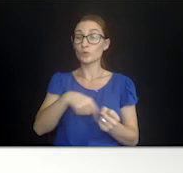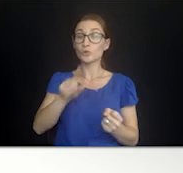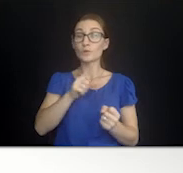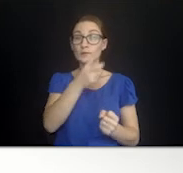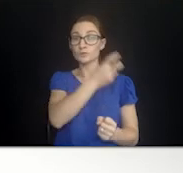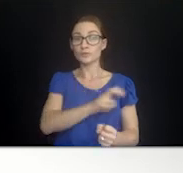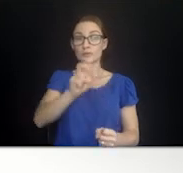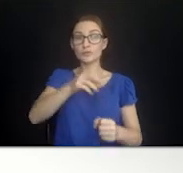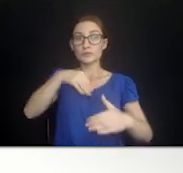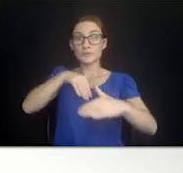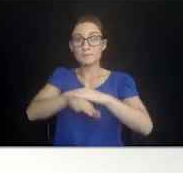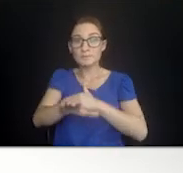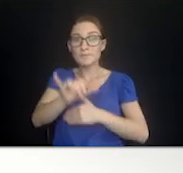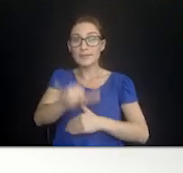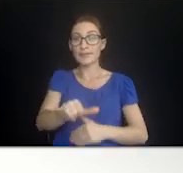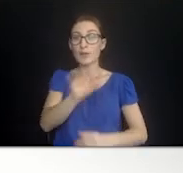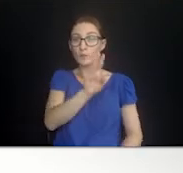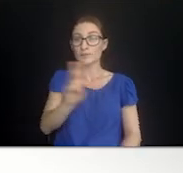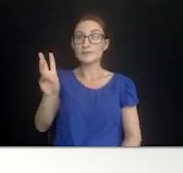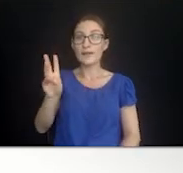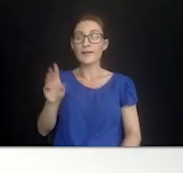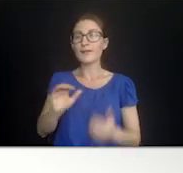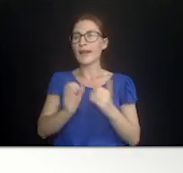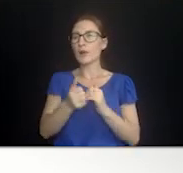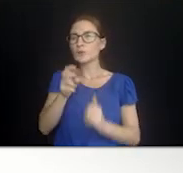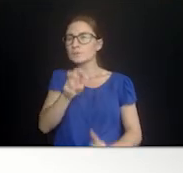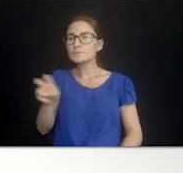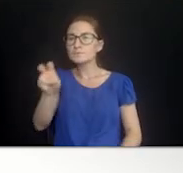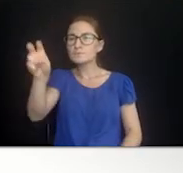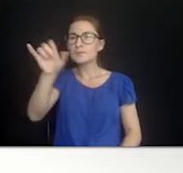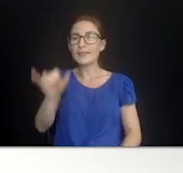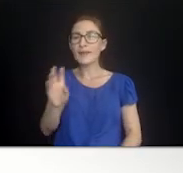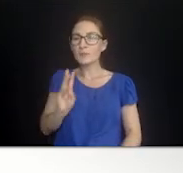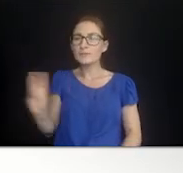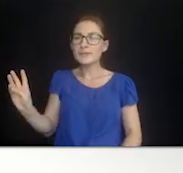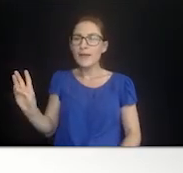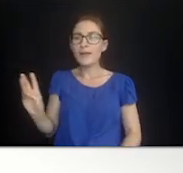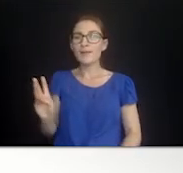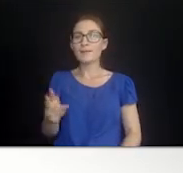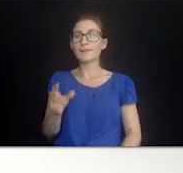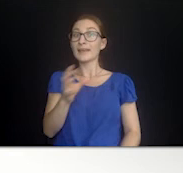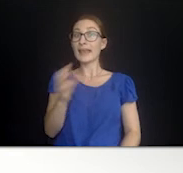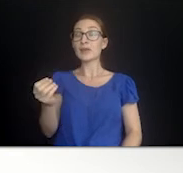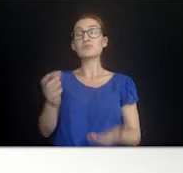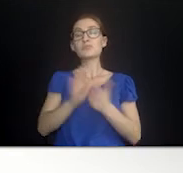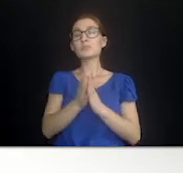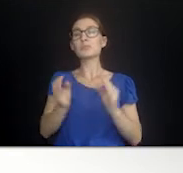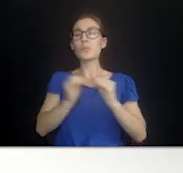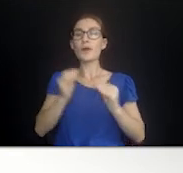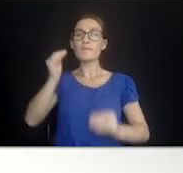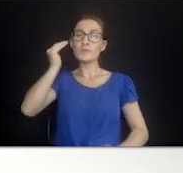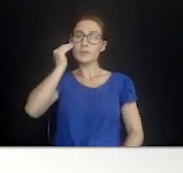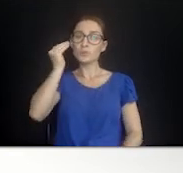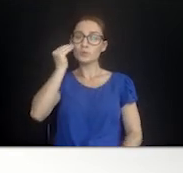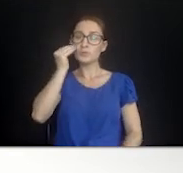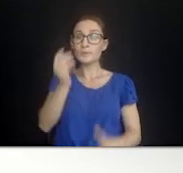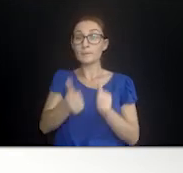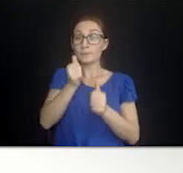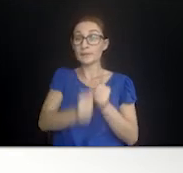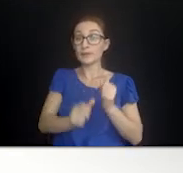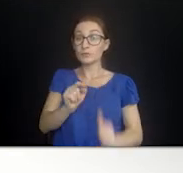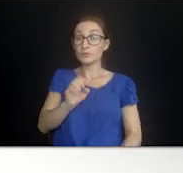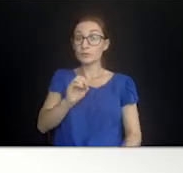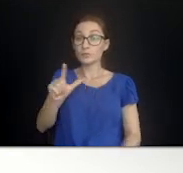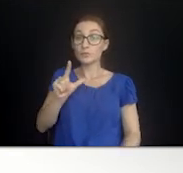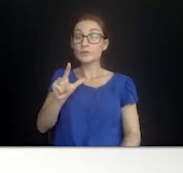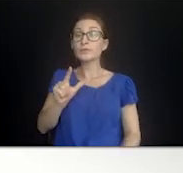support you with onboarding, understanding how to navigate the platform as you begin to mess around with it and get familiarized